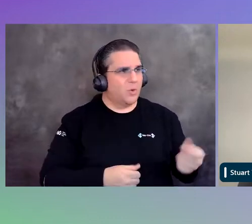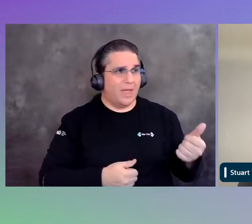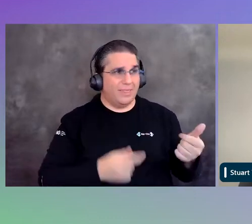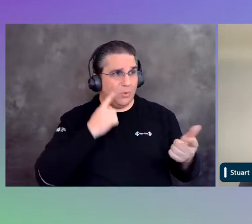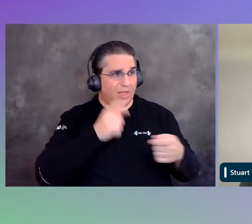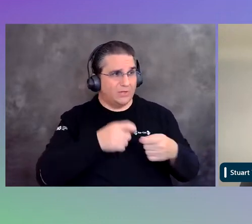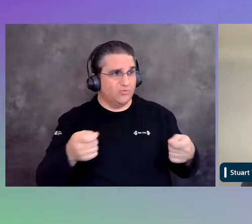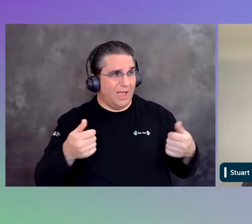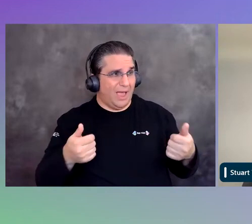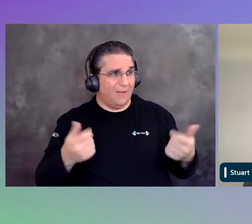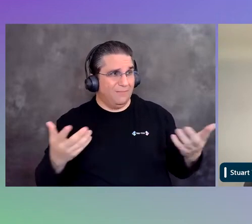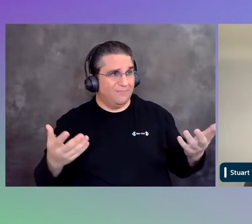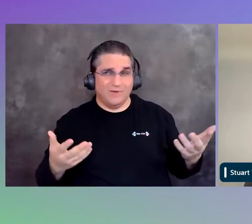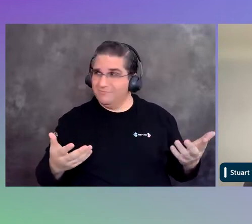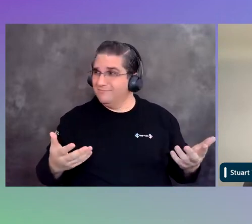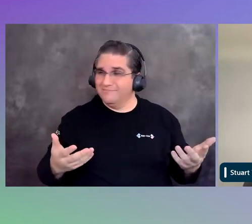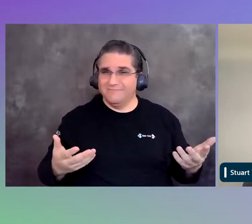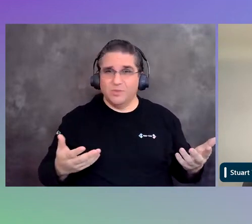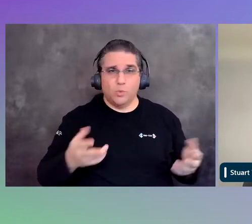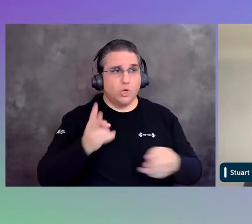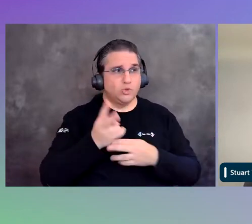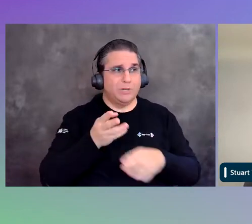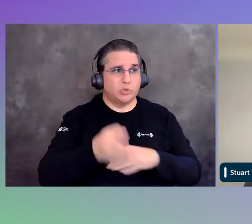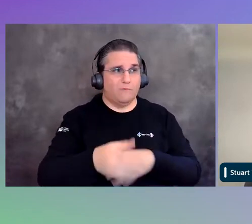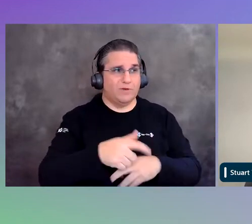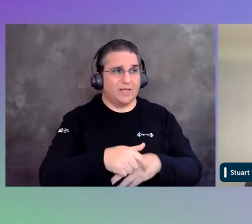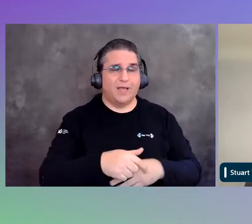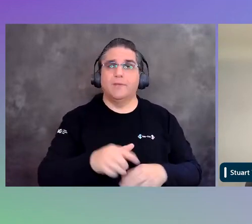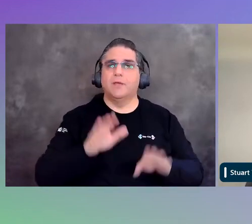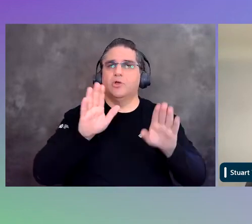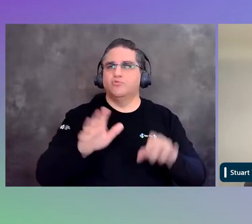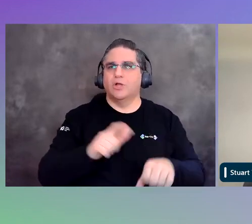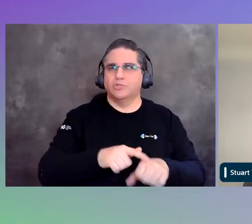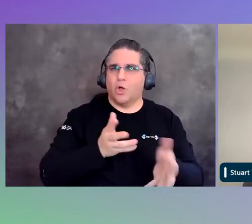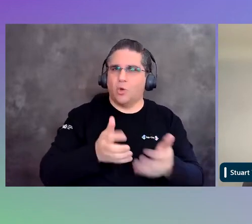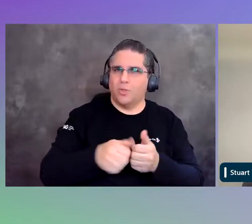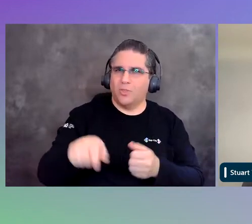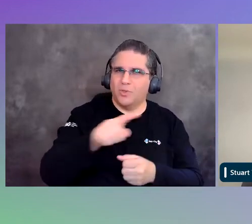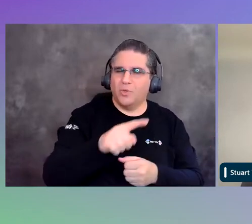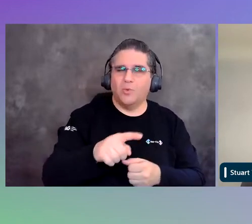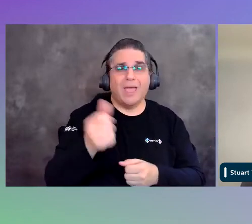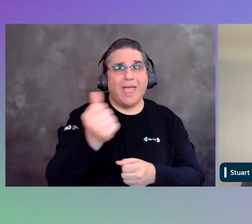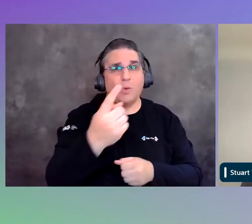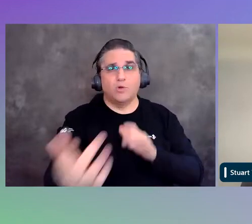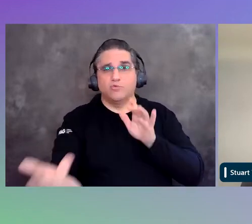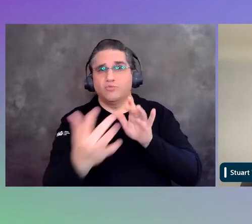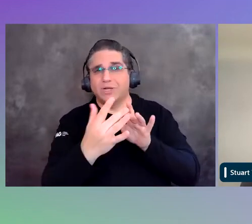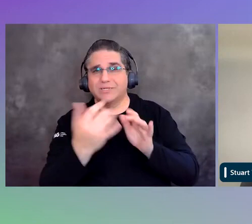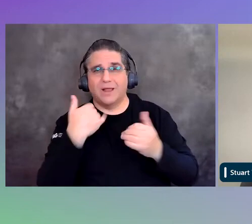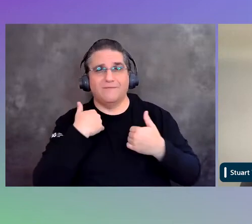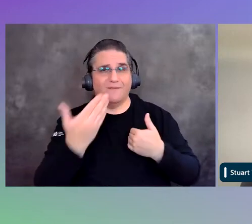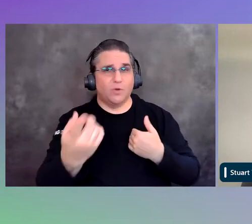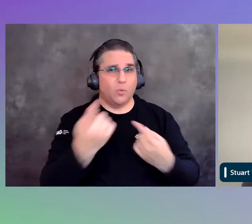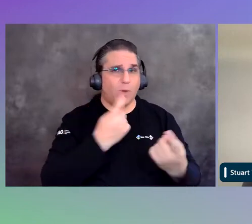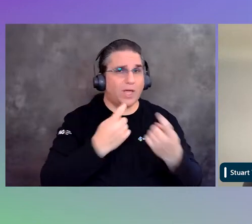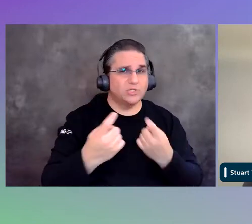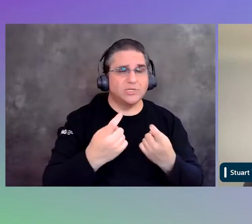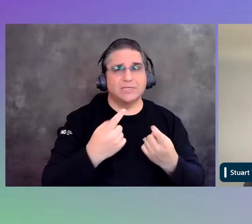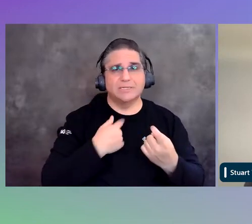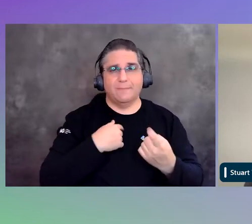wrap. I think Great. we're Well, 2 minutes over. it's been great to talk. Anyone, as I said, reach out if you've got any questions. My link's in the